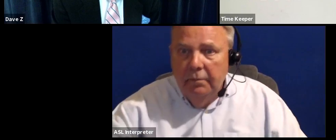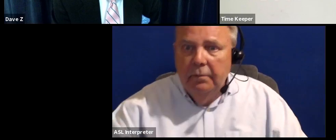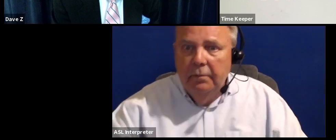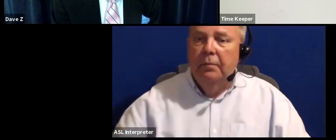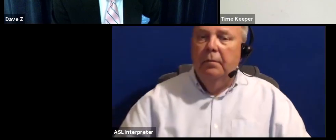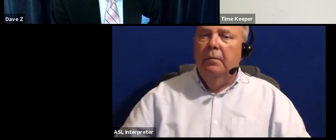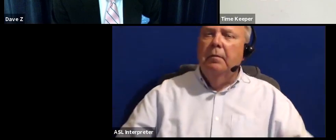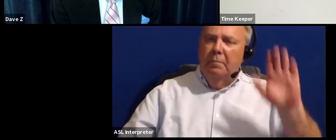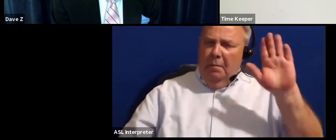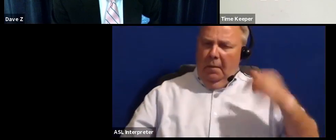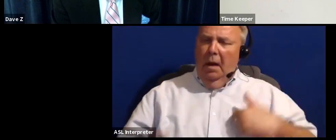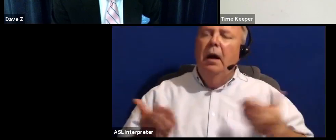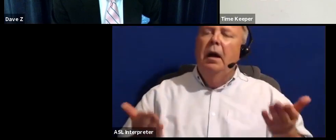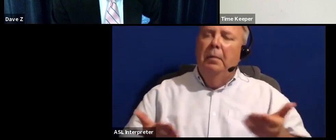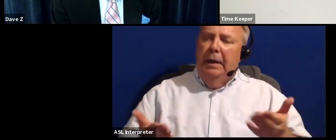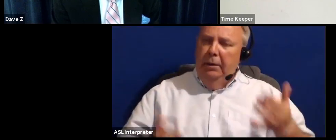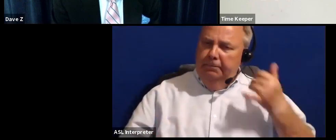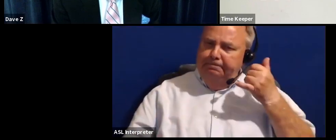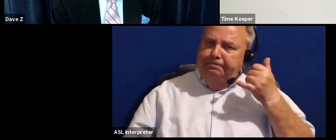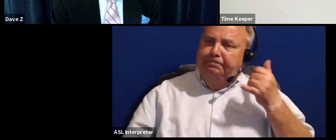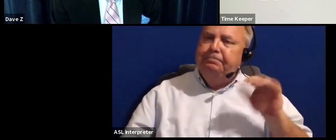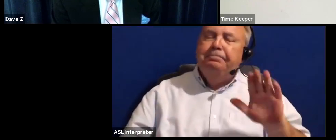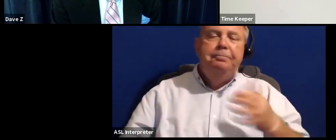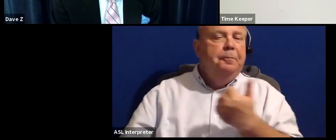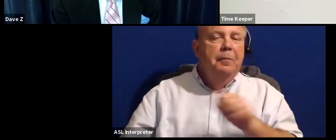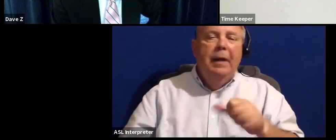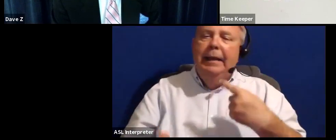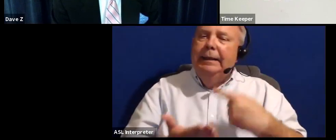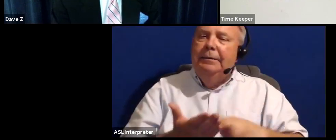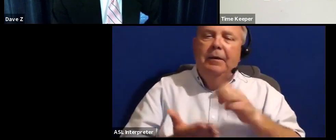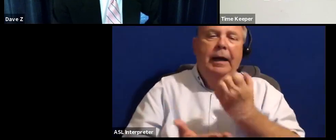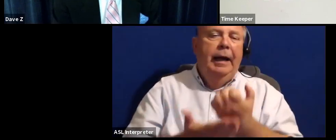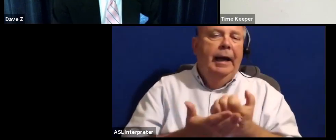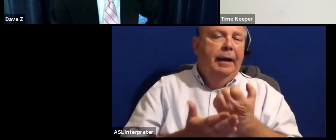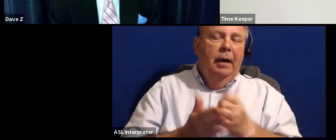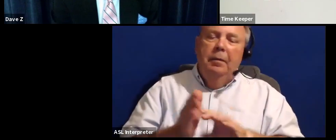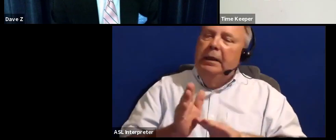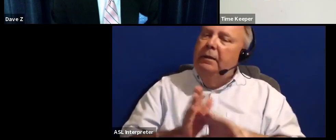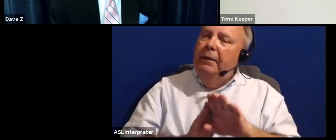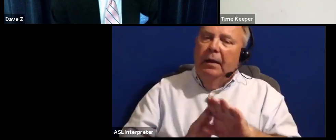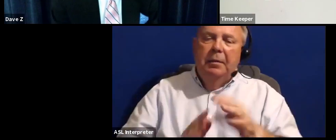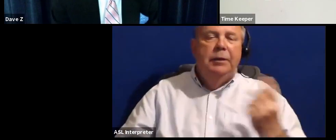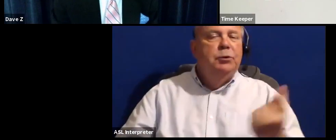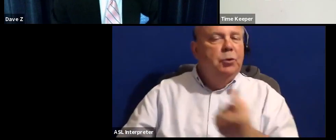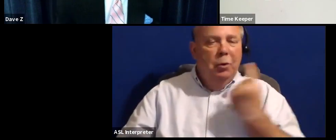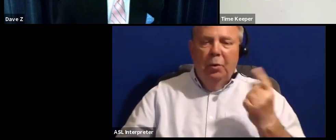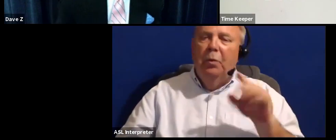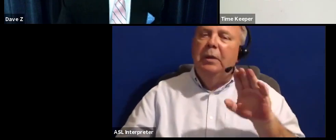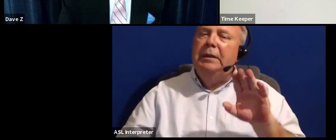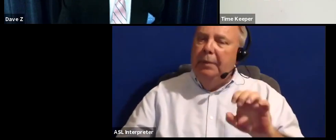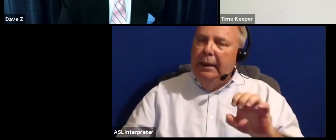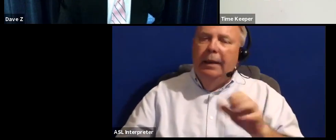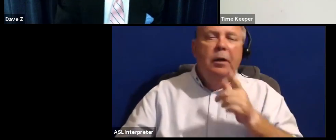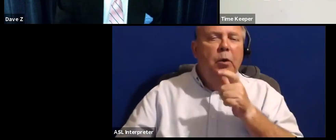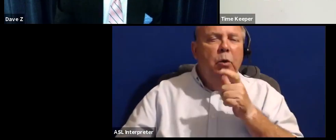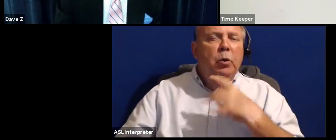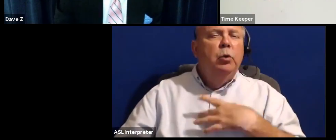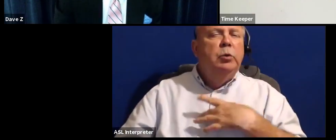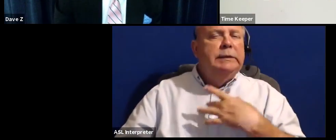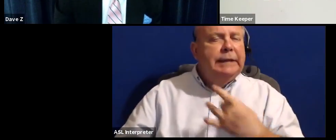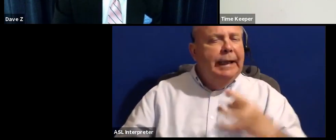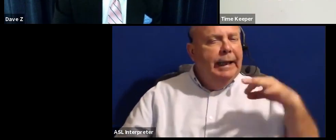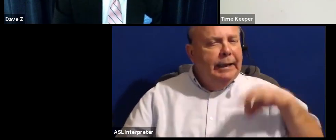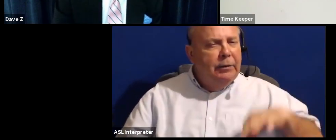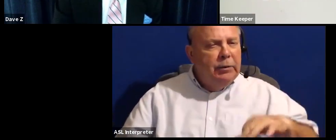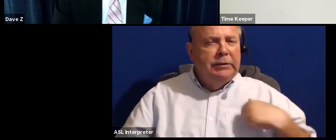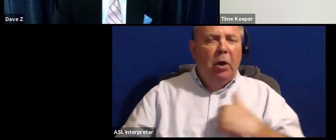I'm here. In any discussion of economic development, it should always be asked, in whose interest are